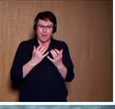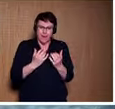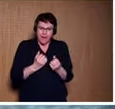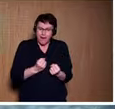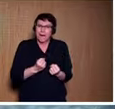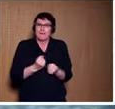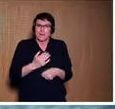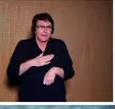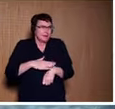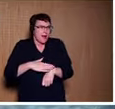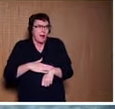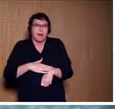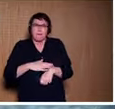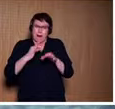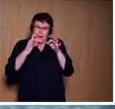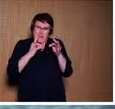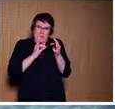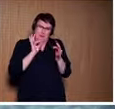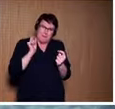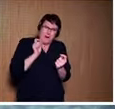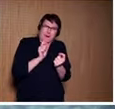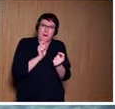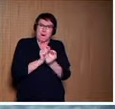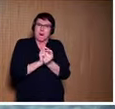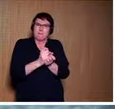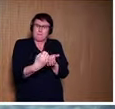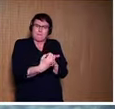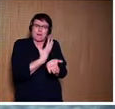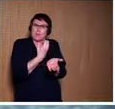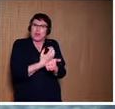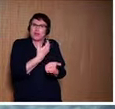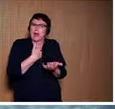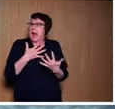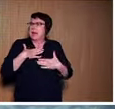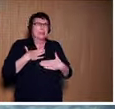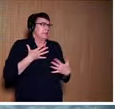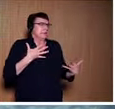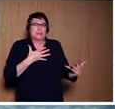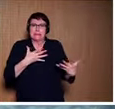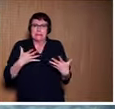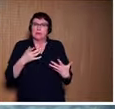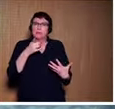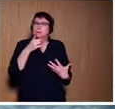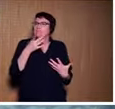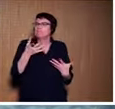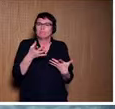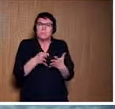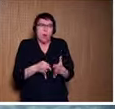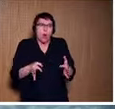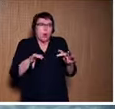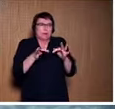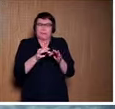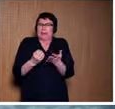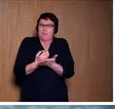feeling anxious, vulnerable, uncertain, particularly when it's about something that is so embodied, so critical to who you